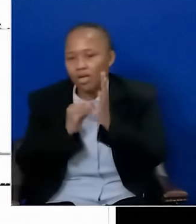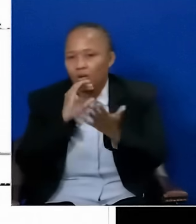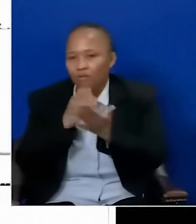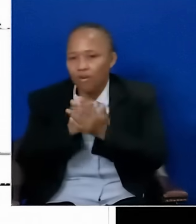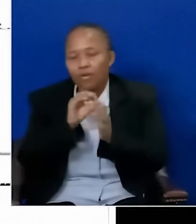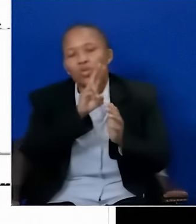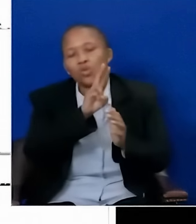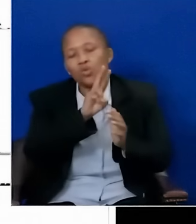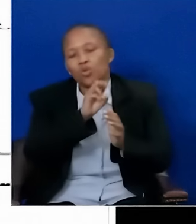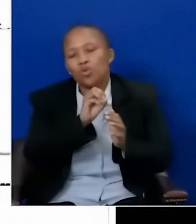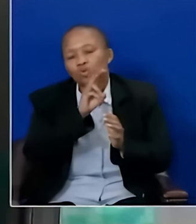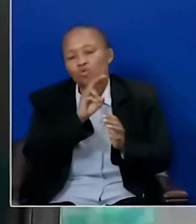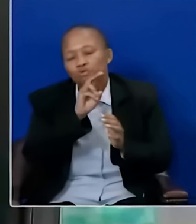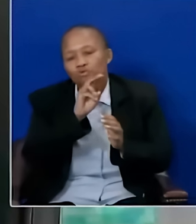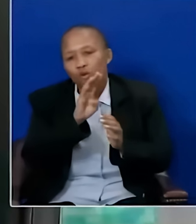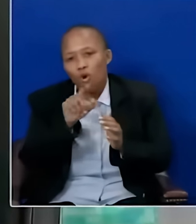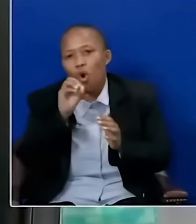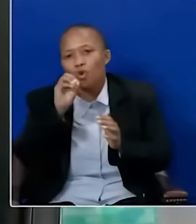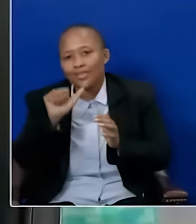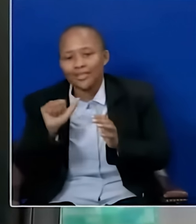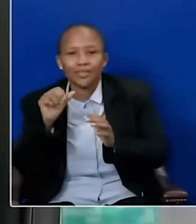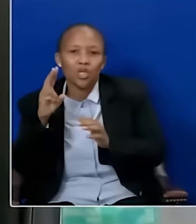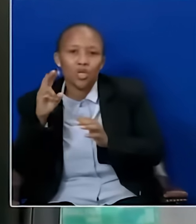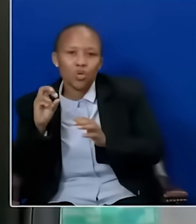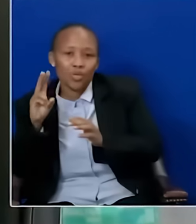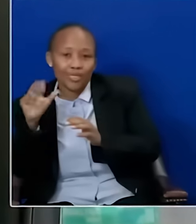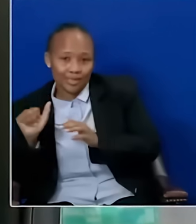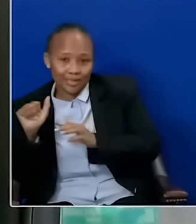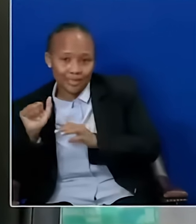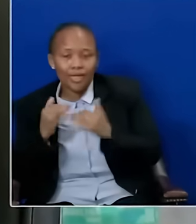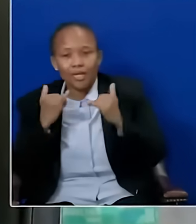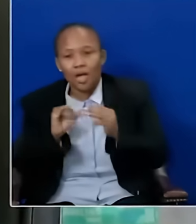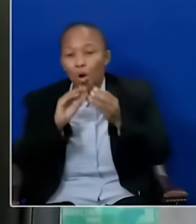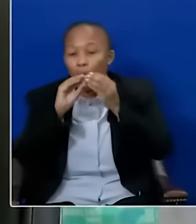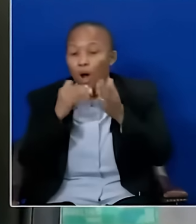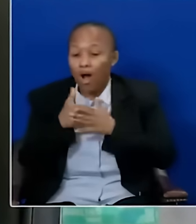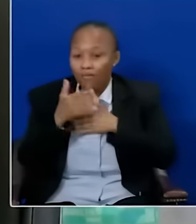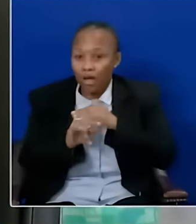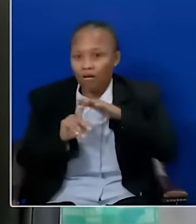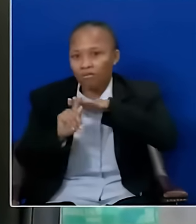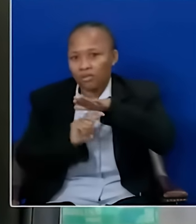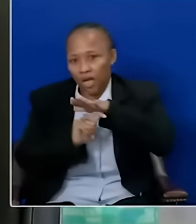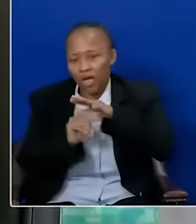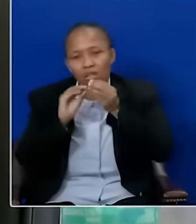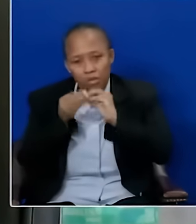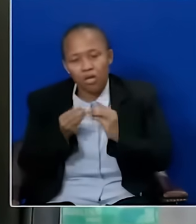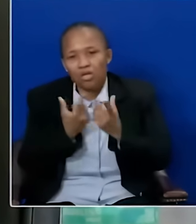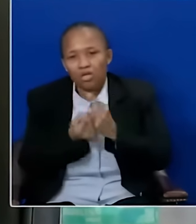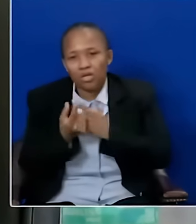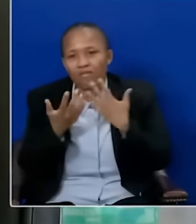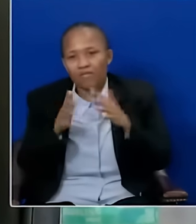2024-06-2026, and the corrections were made after the scanning and supplementary affidavit was not